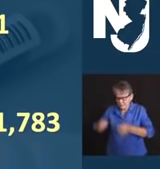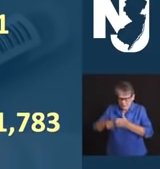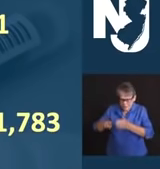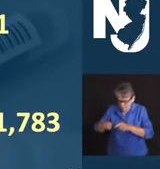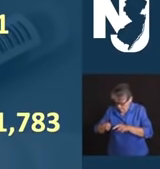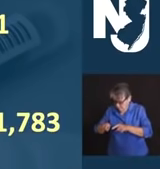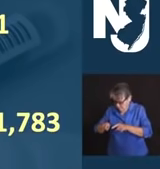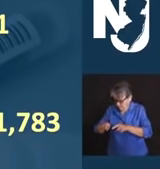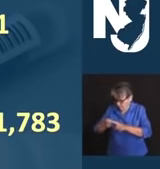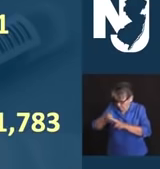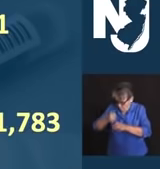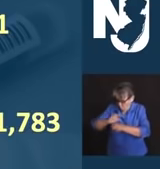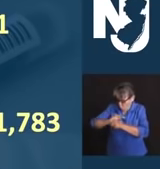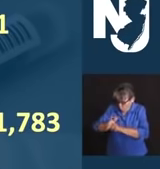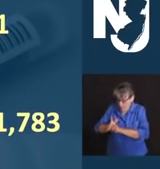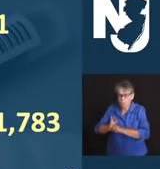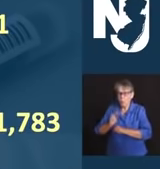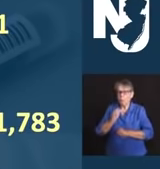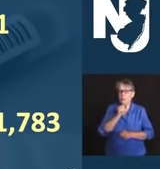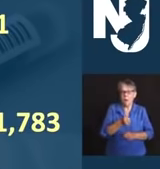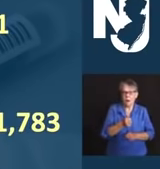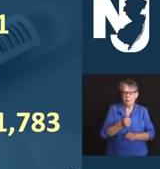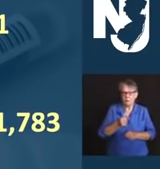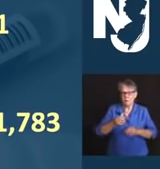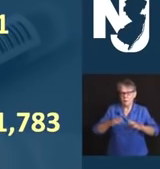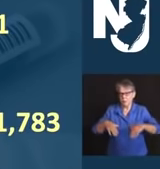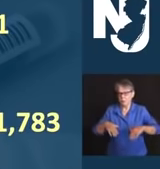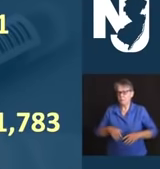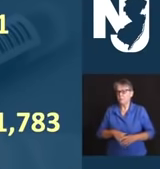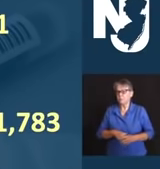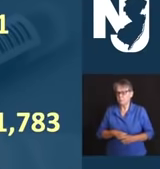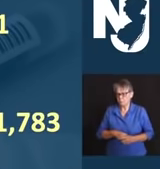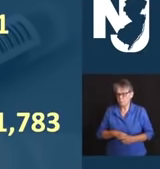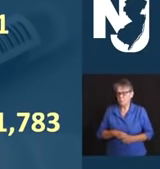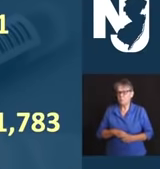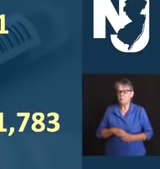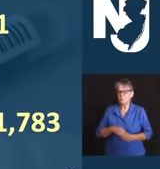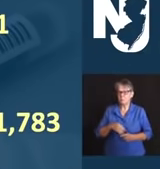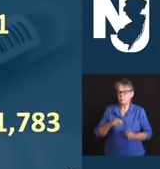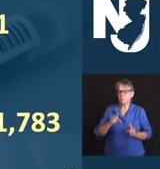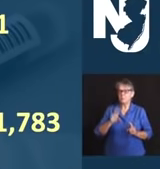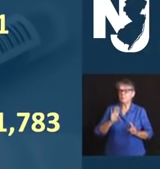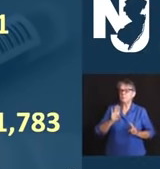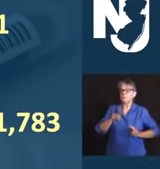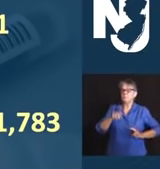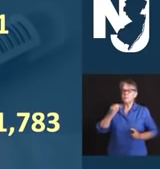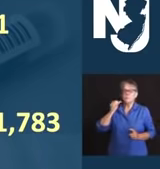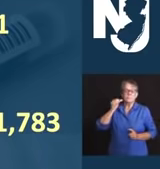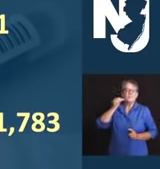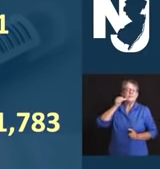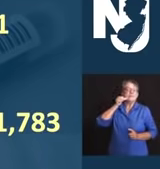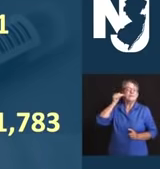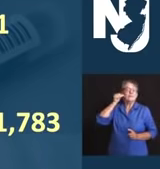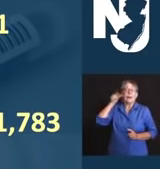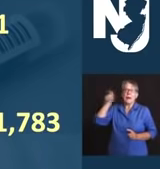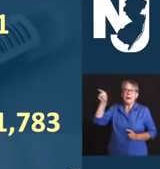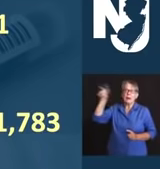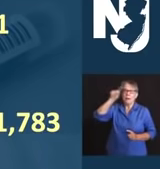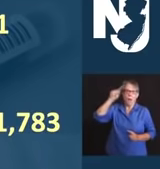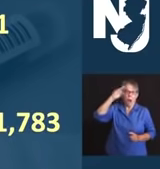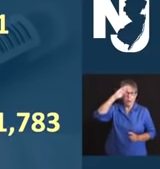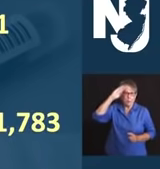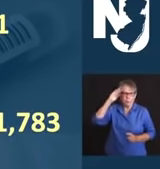should note in our hospitals yesterday there were 14 reported deaths, but again, not yet lab